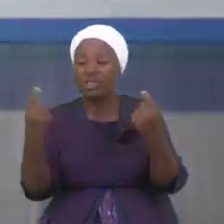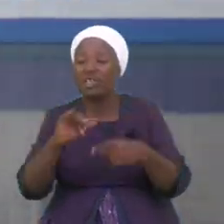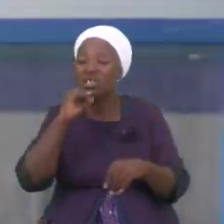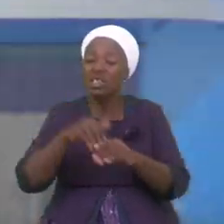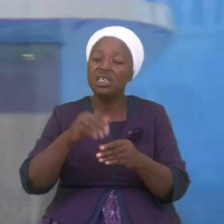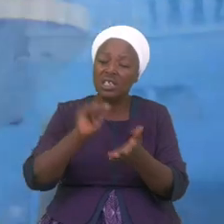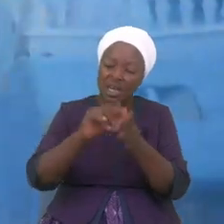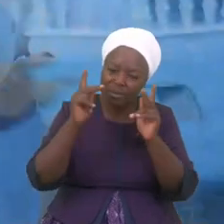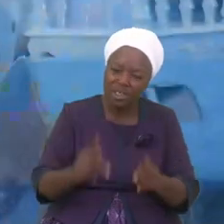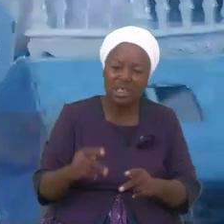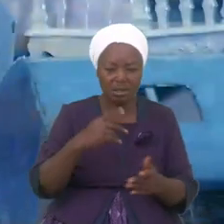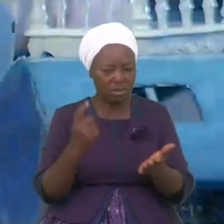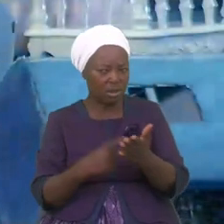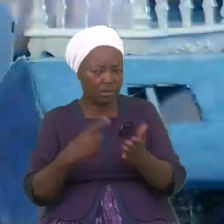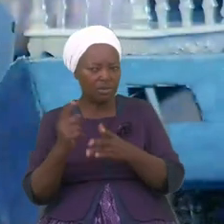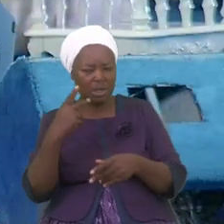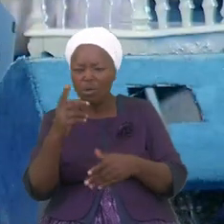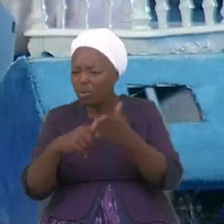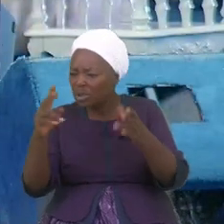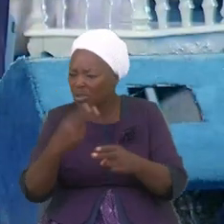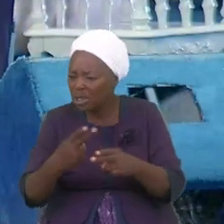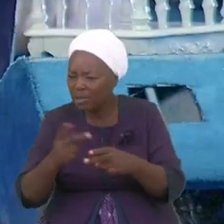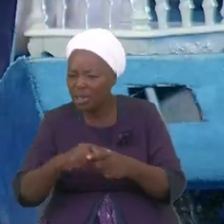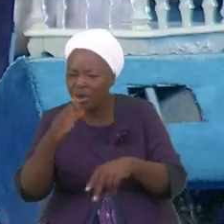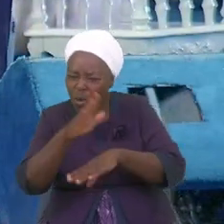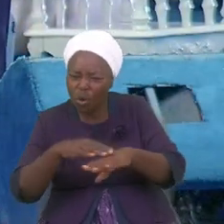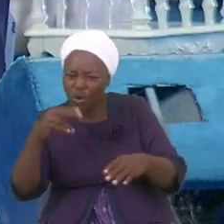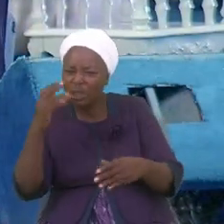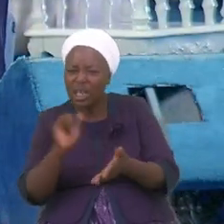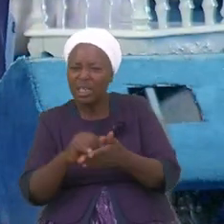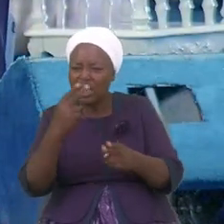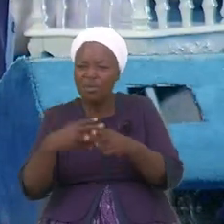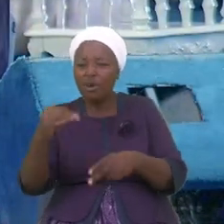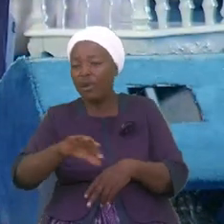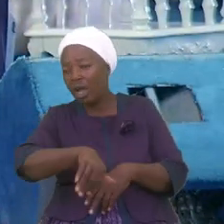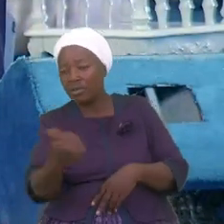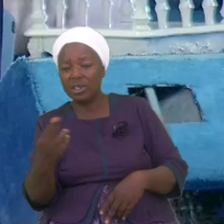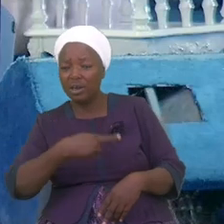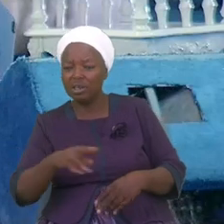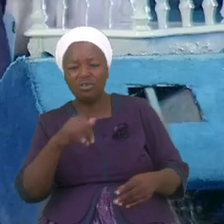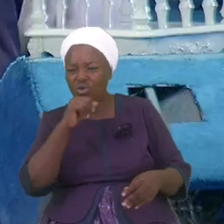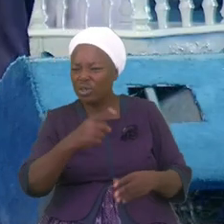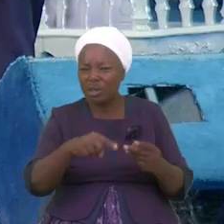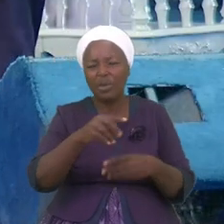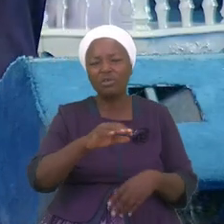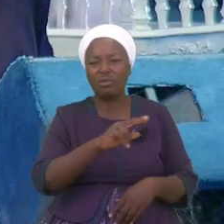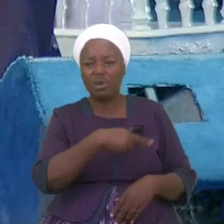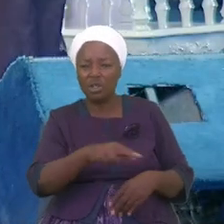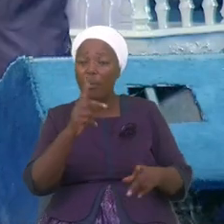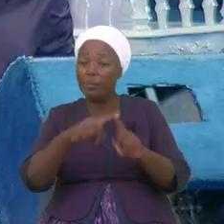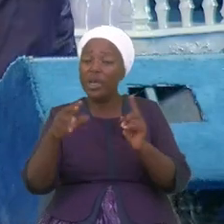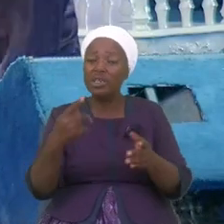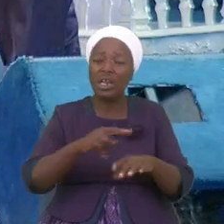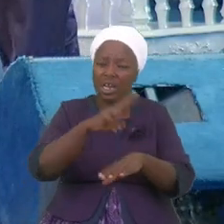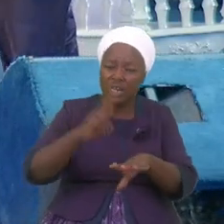they say, what's your name? He'll mention name from another religion. It's not about religion. It's the nature, it's